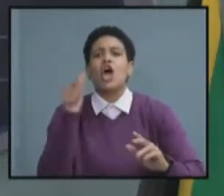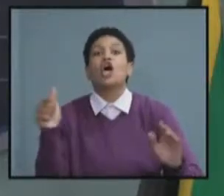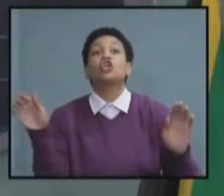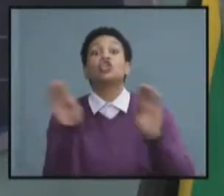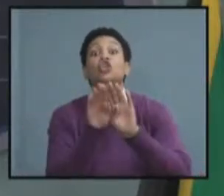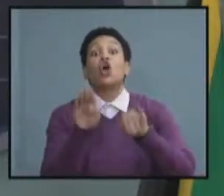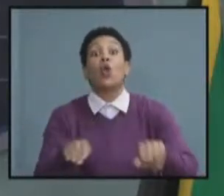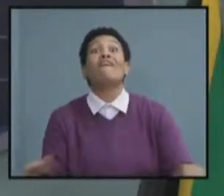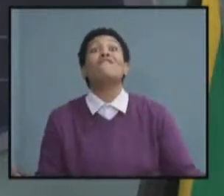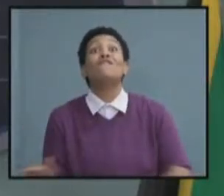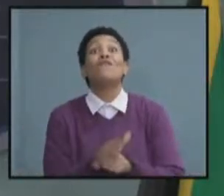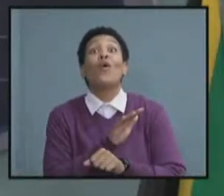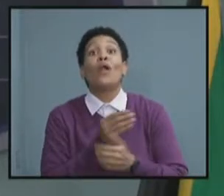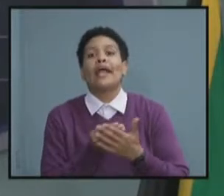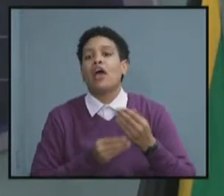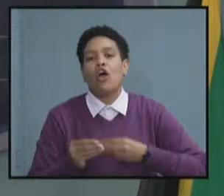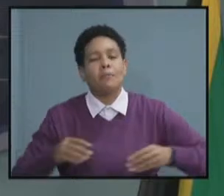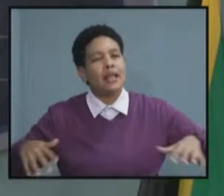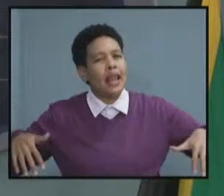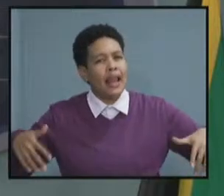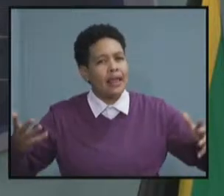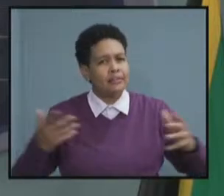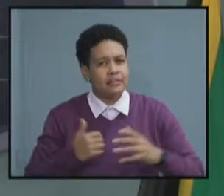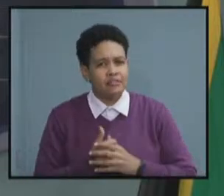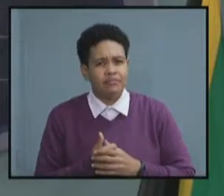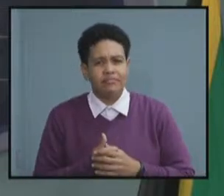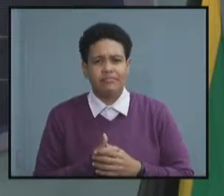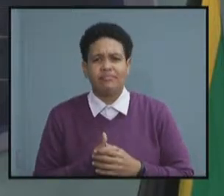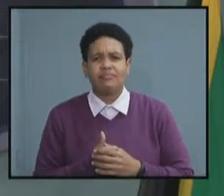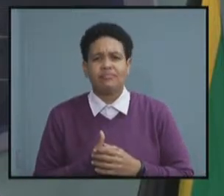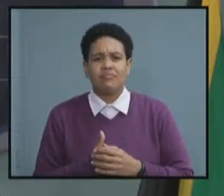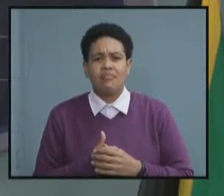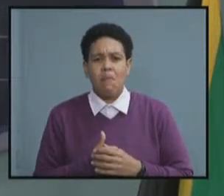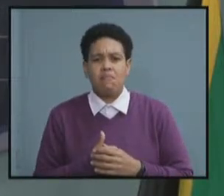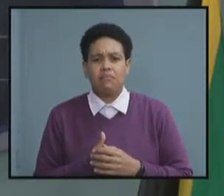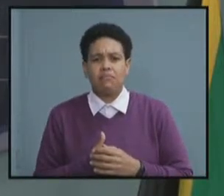the economy. Somehow, in the